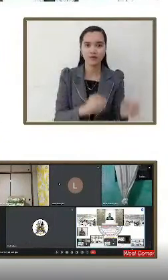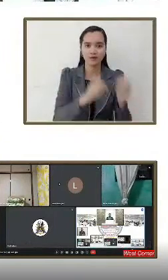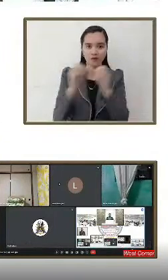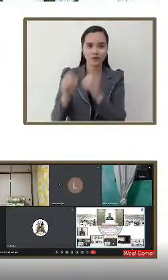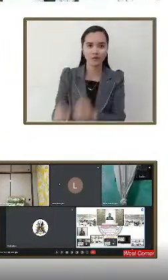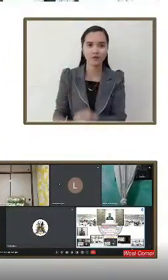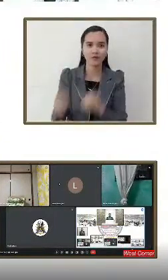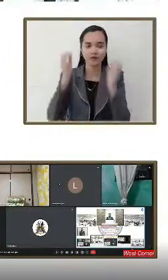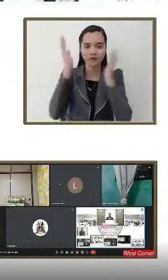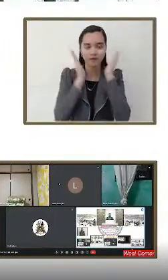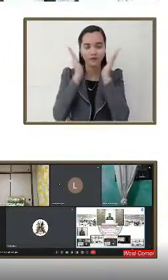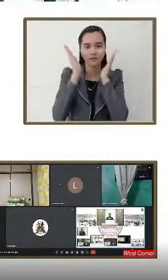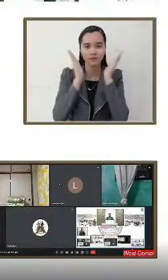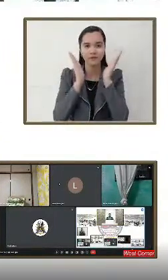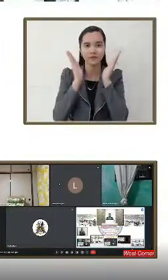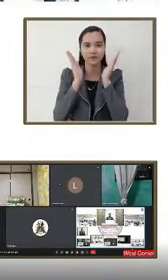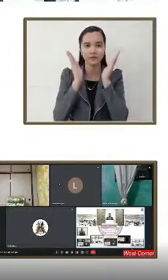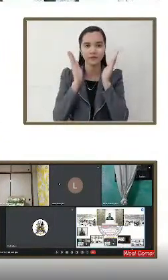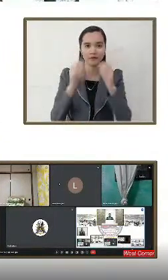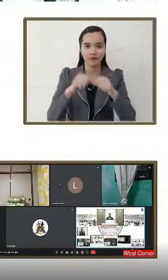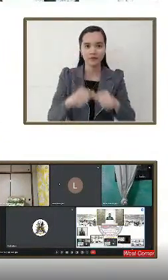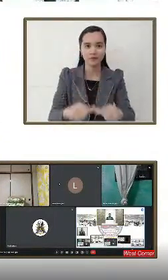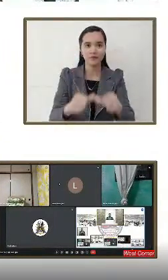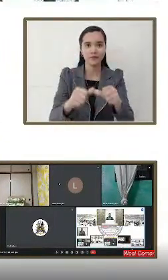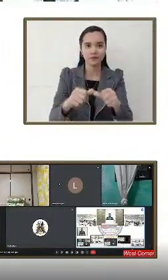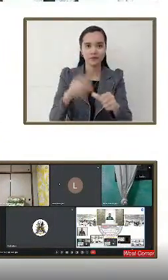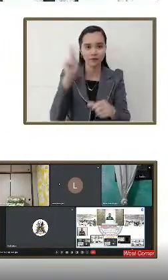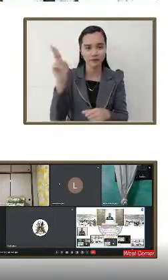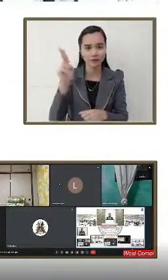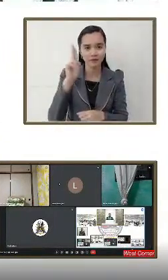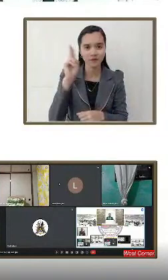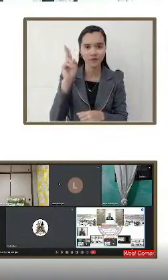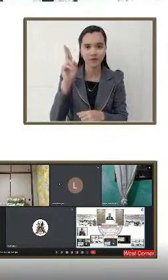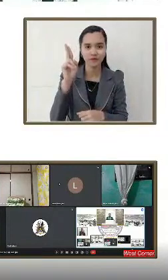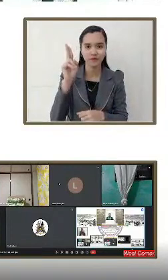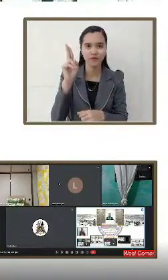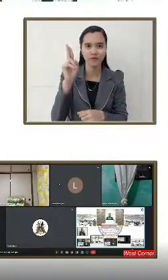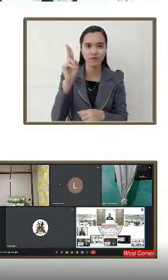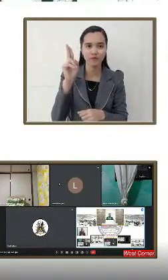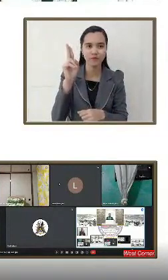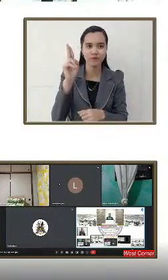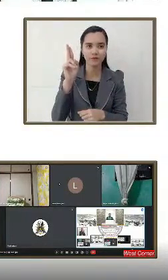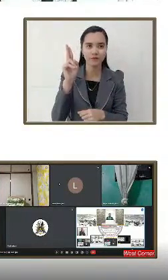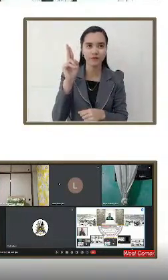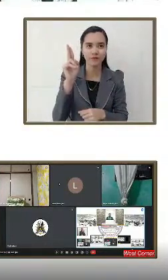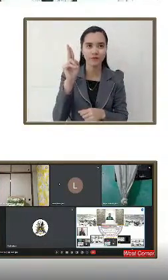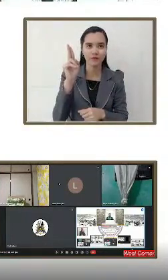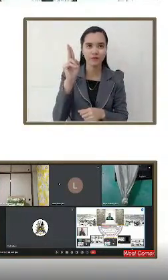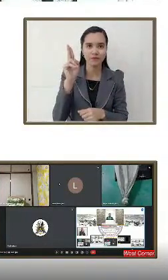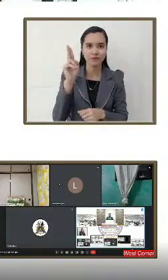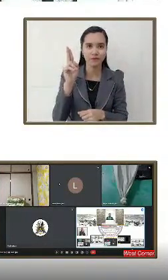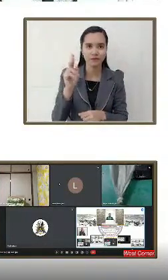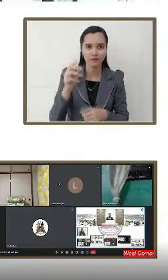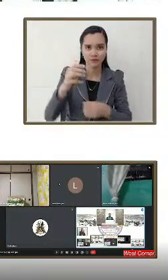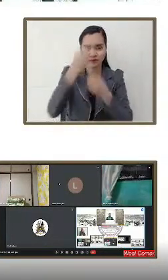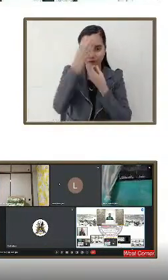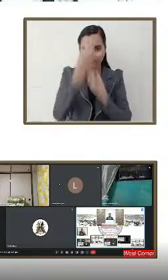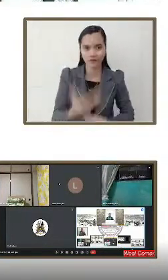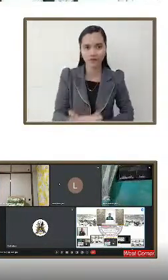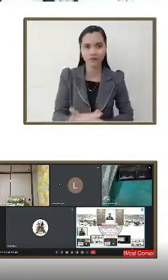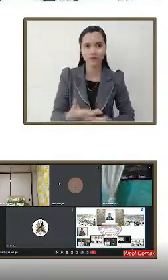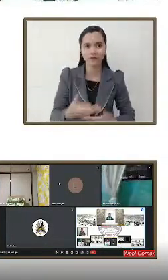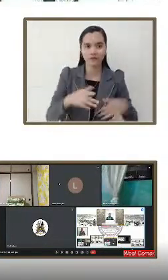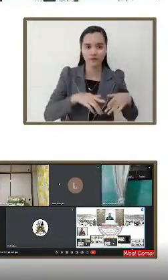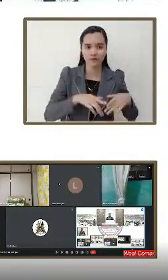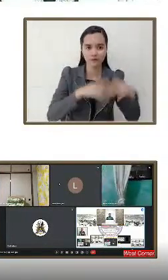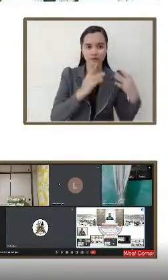orderly service. And please continue to, for us members, continue to give us a submissive hearts, O God, para sumunod, Panginoon,